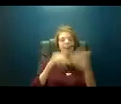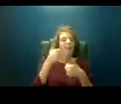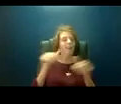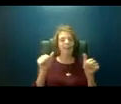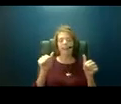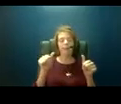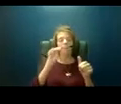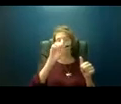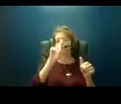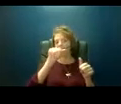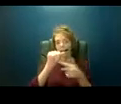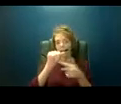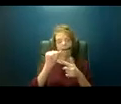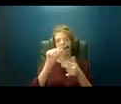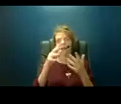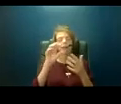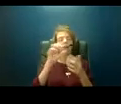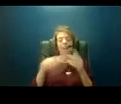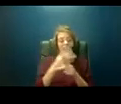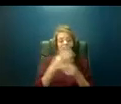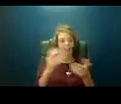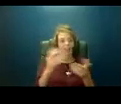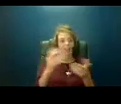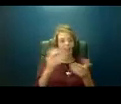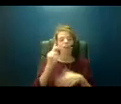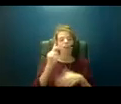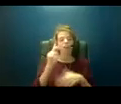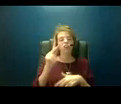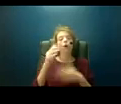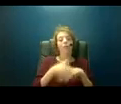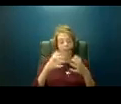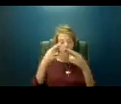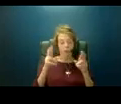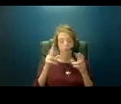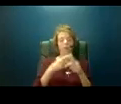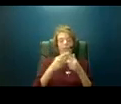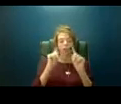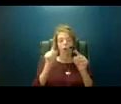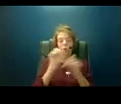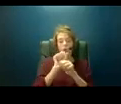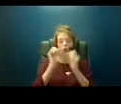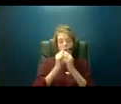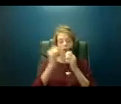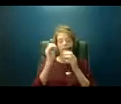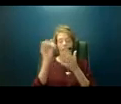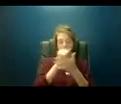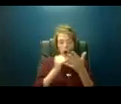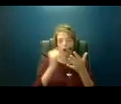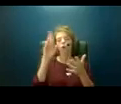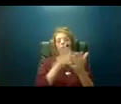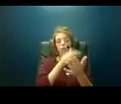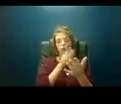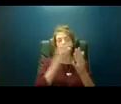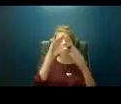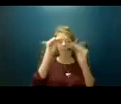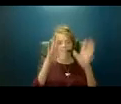format that you want to put in. And then the next, after the classroom teacher, then they can go and work with their arts or music teacher, then